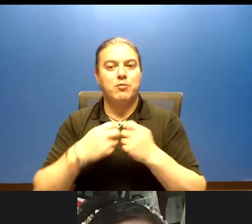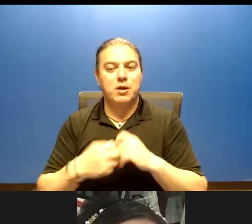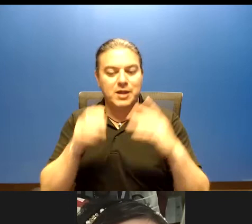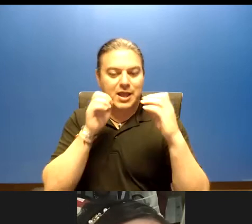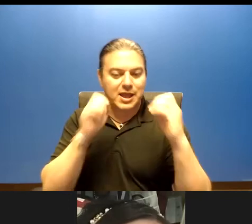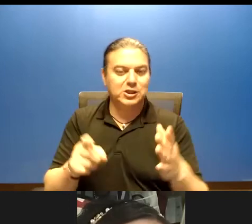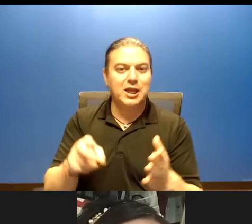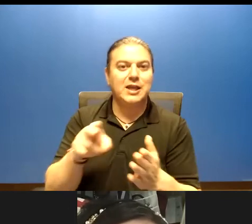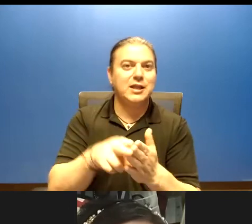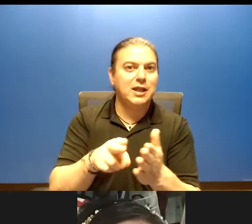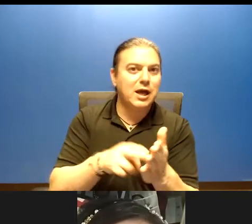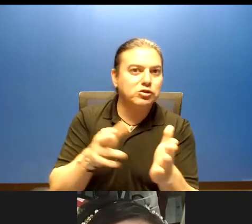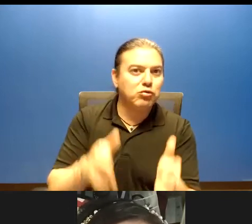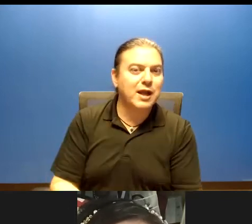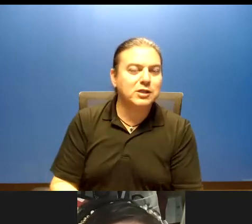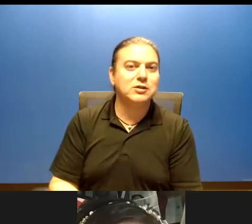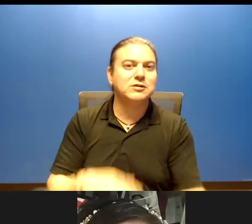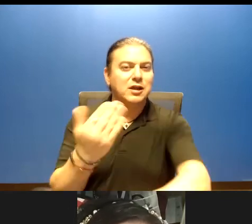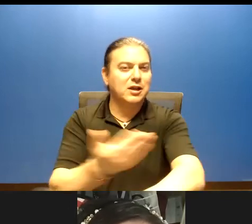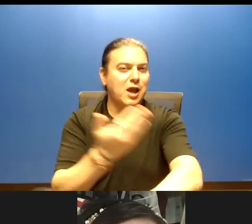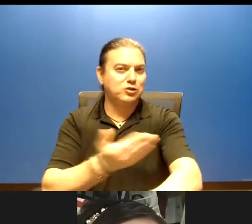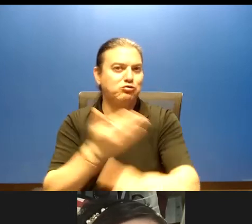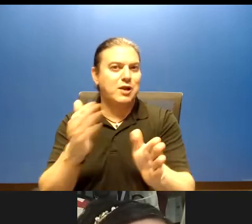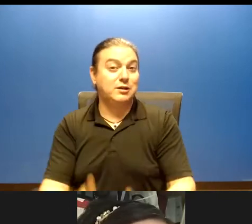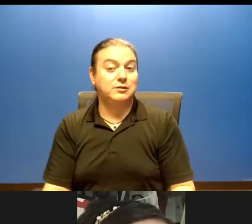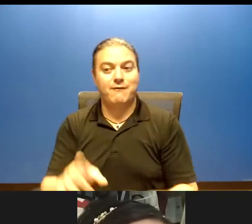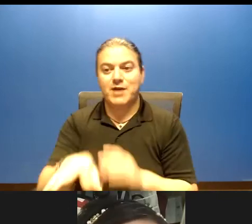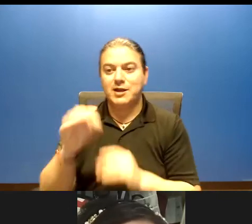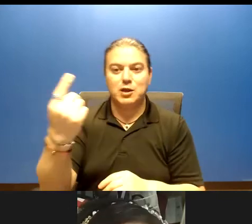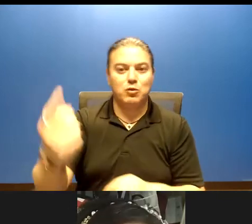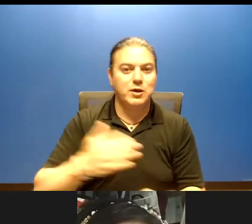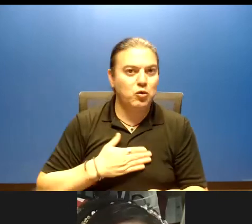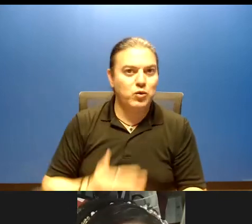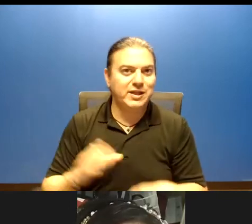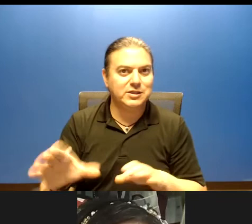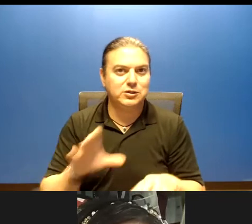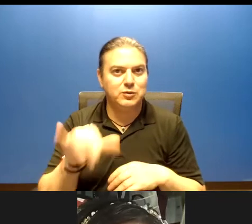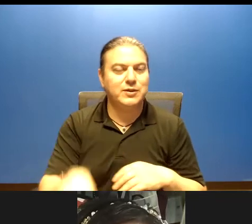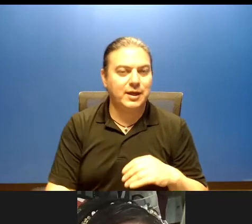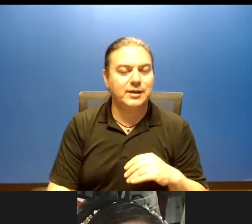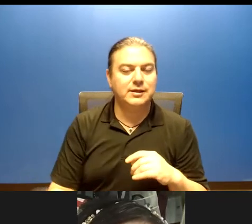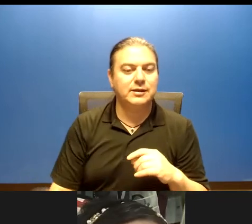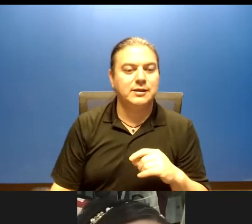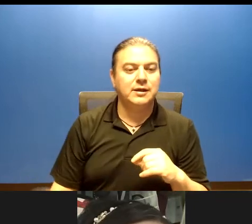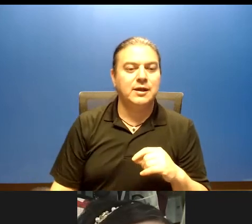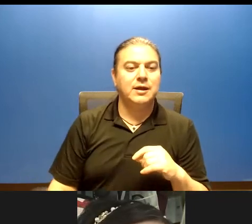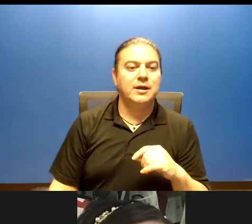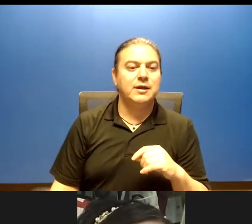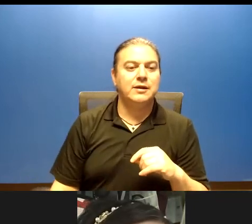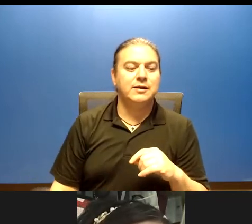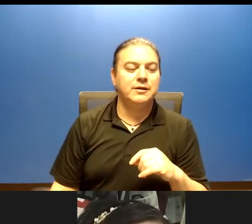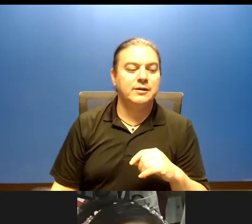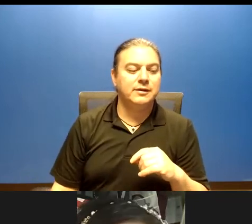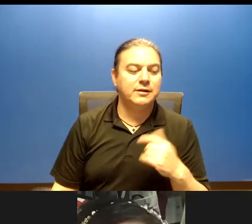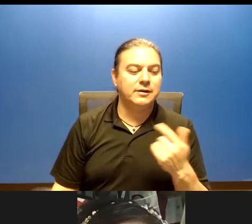do it, finding some who are willing to do it. And like you heard my story before, I had